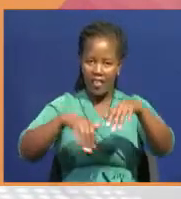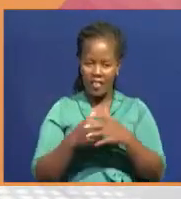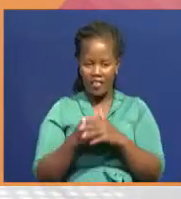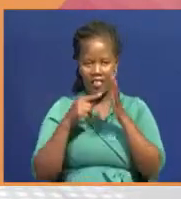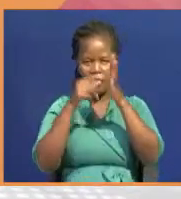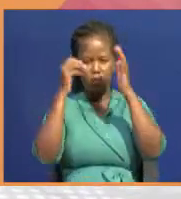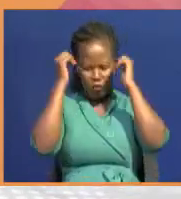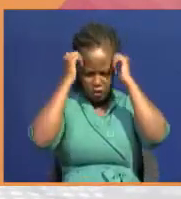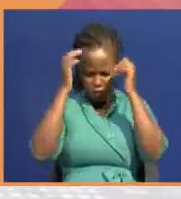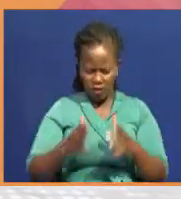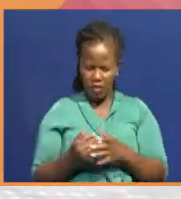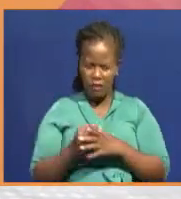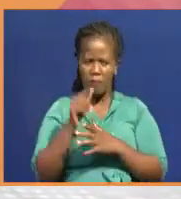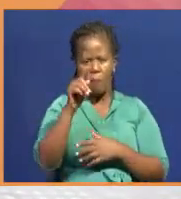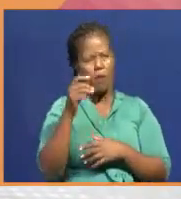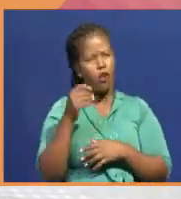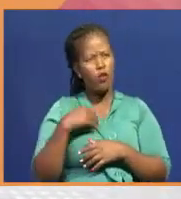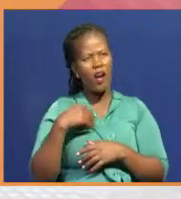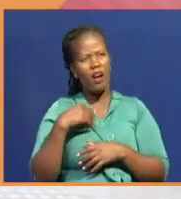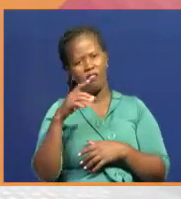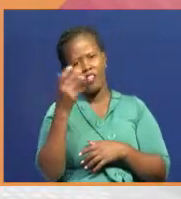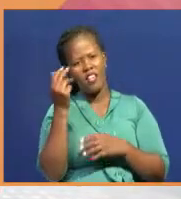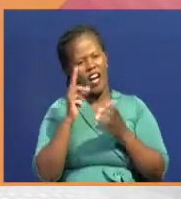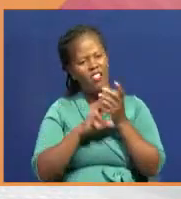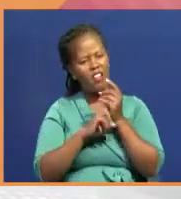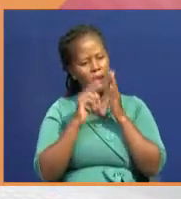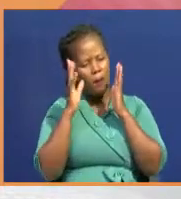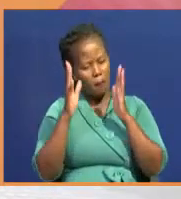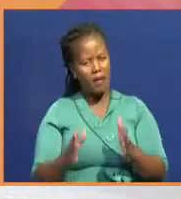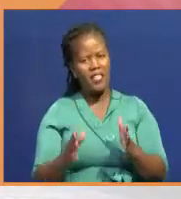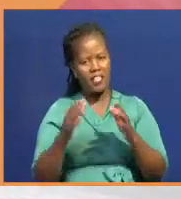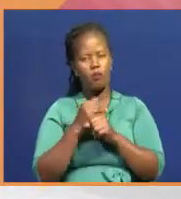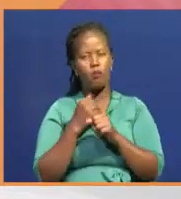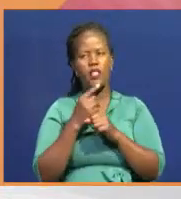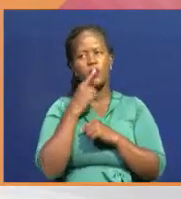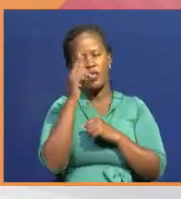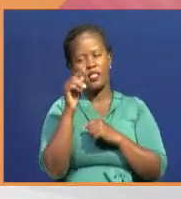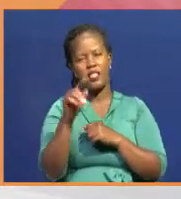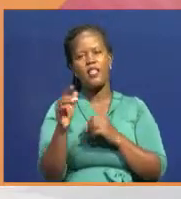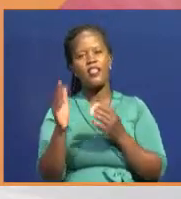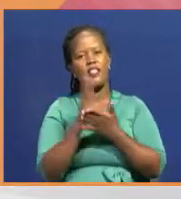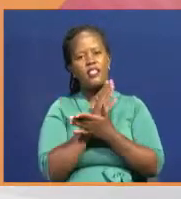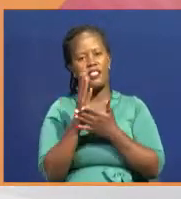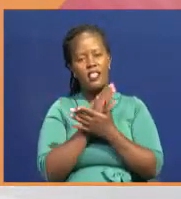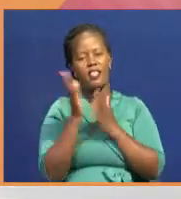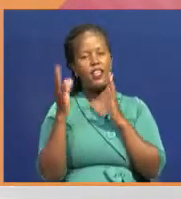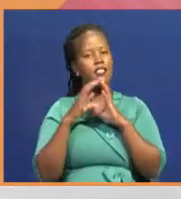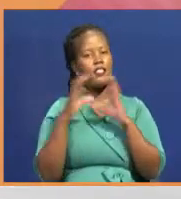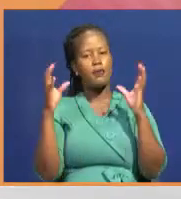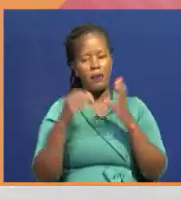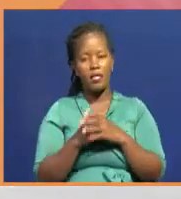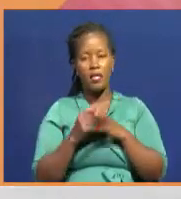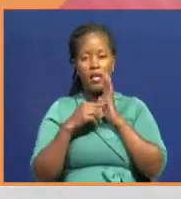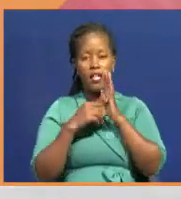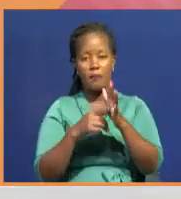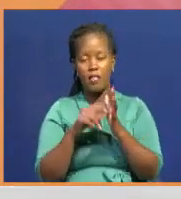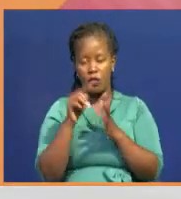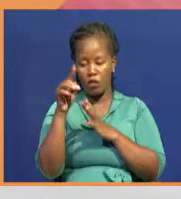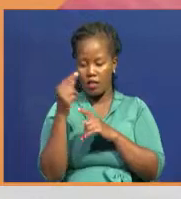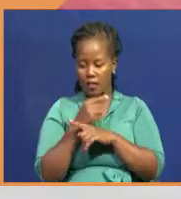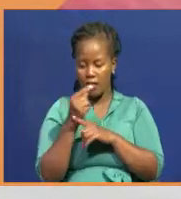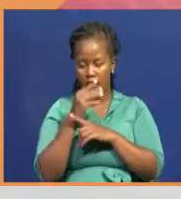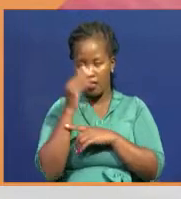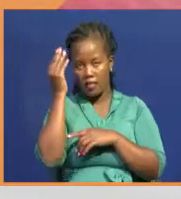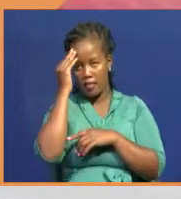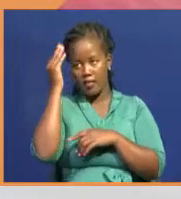you have any other partnerships so that we may make the real estate industry vibrant, especially on these courses? This